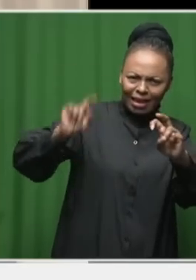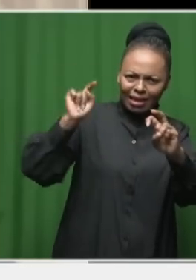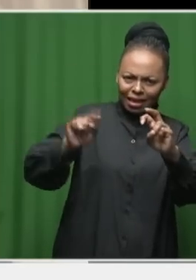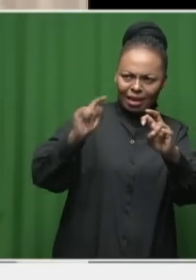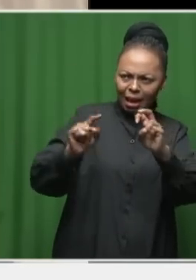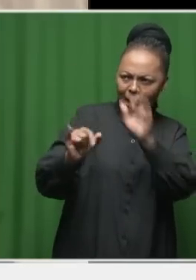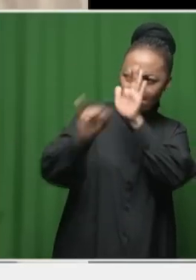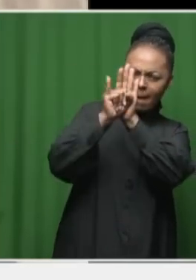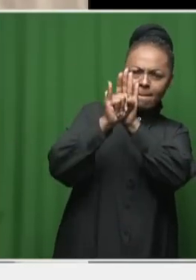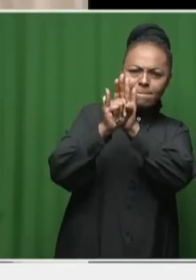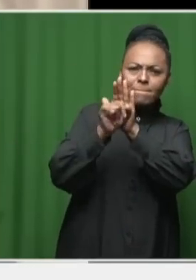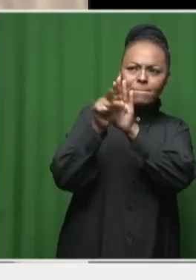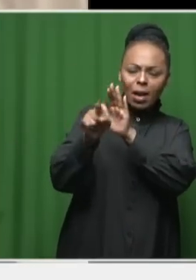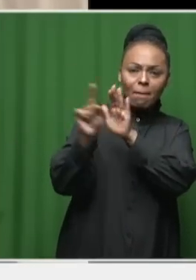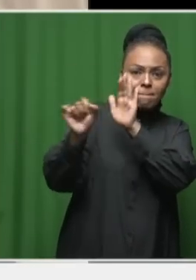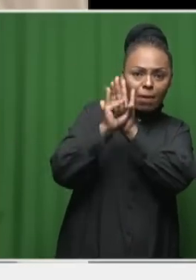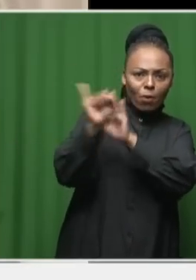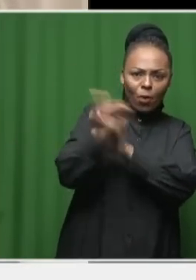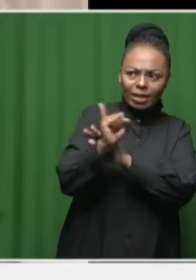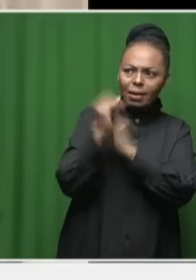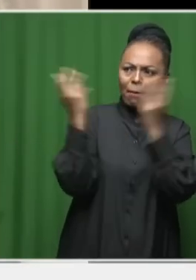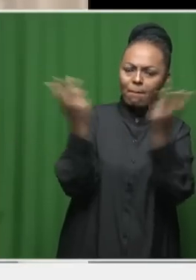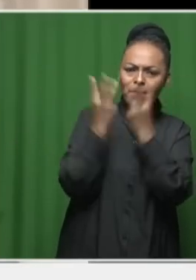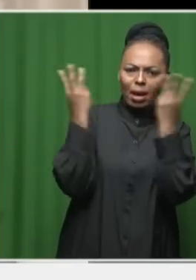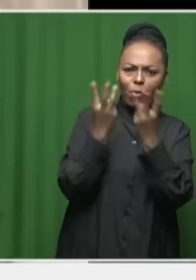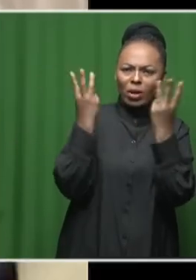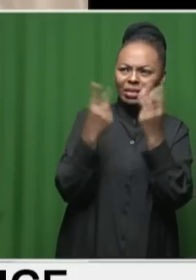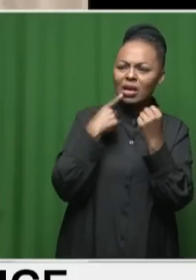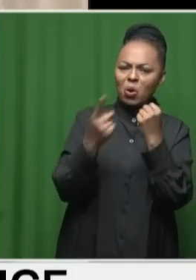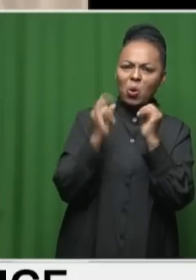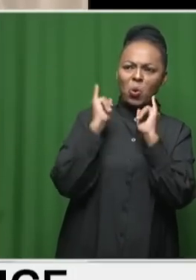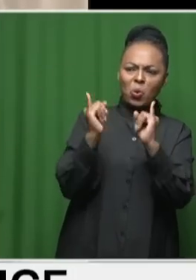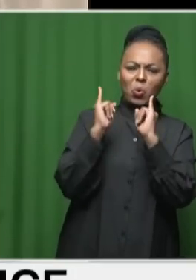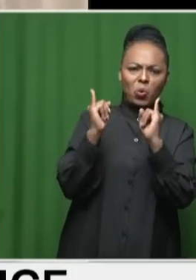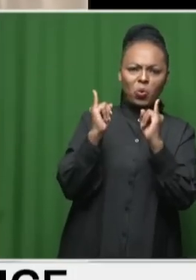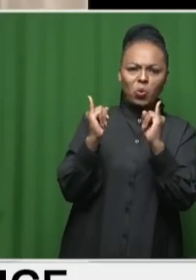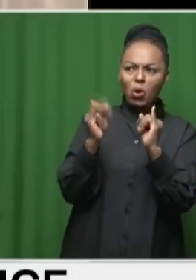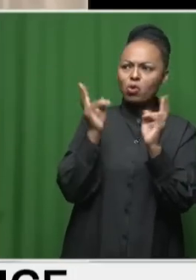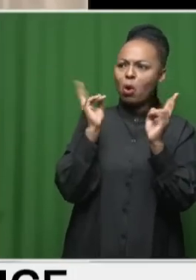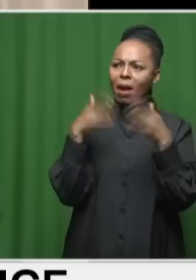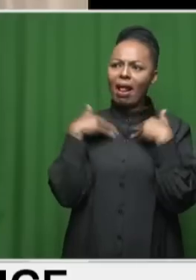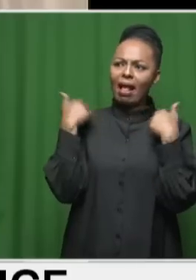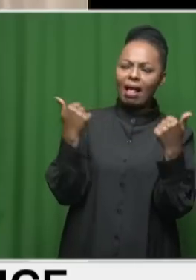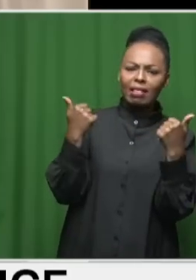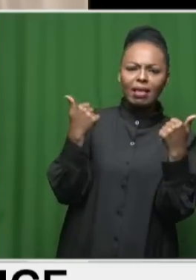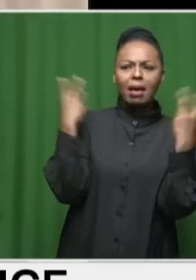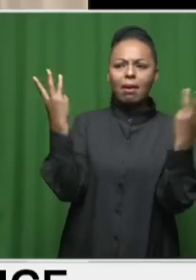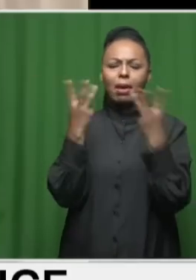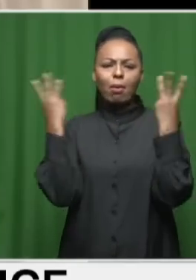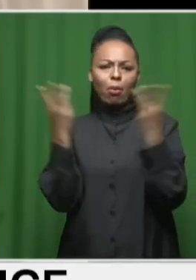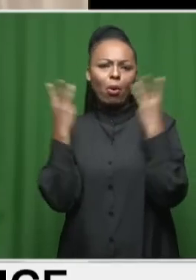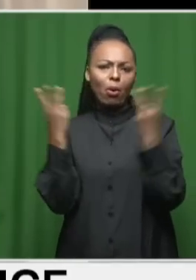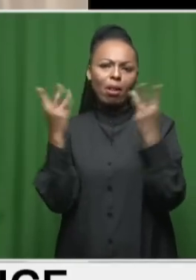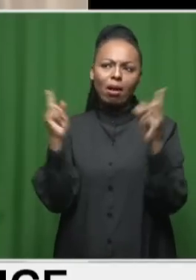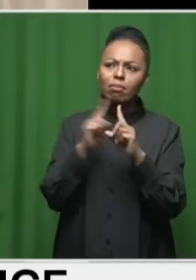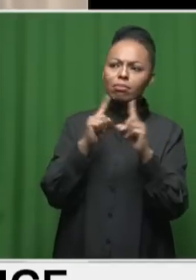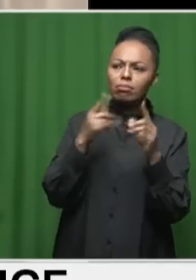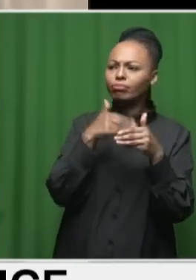going to discover people, as Rusa said, that's normal, healthy people walking out of there